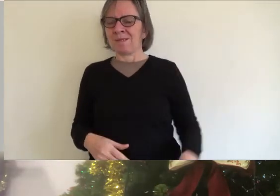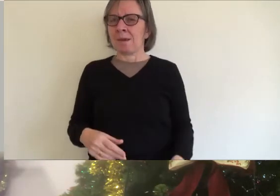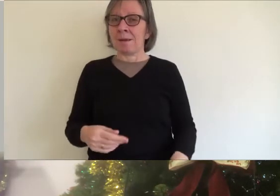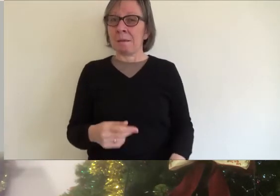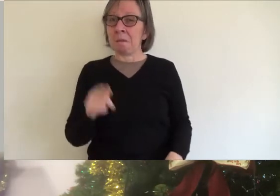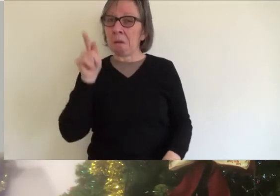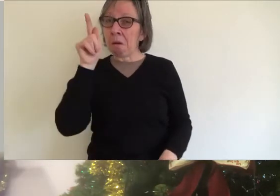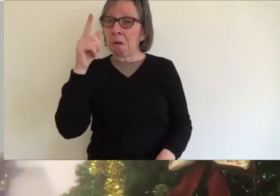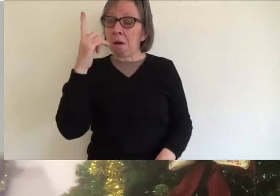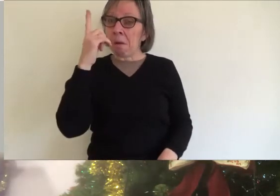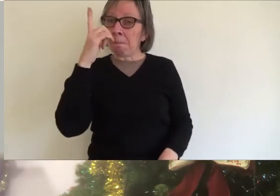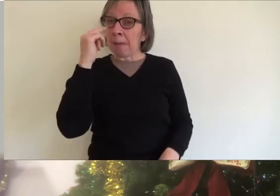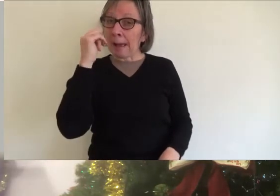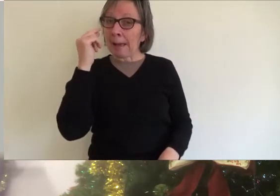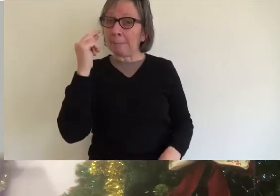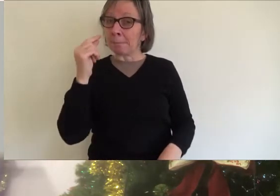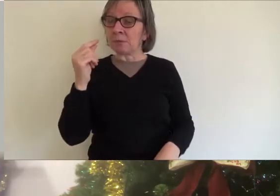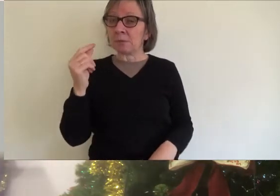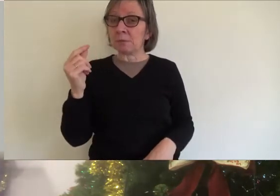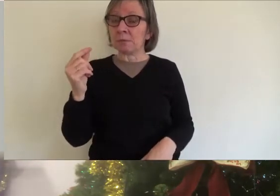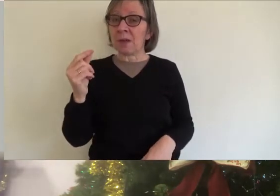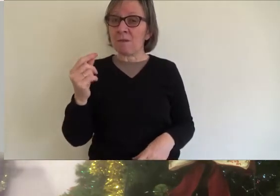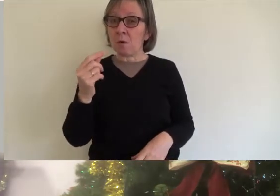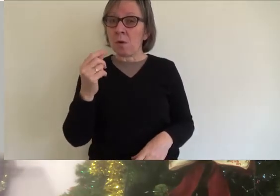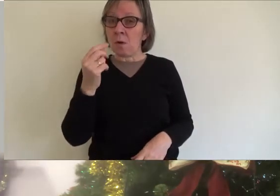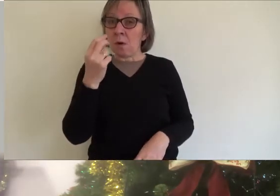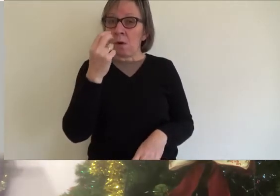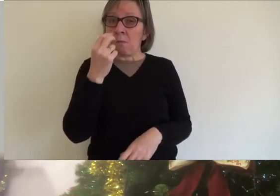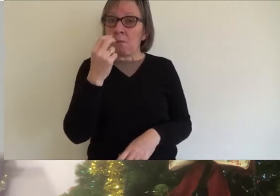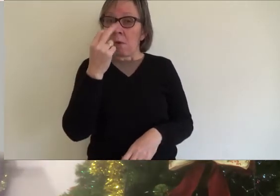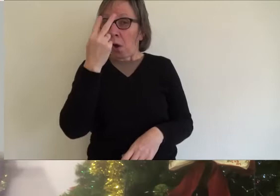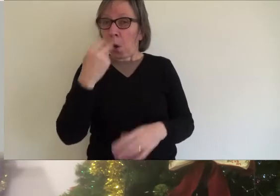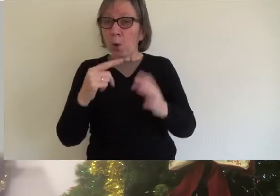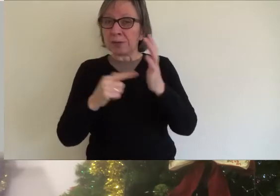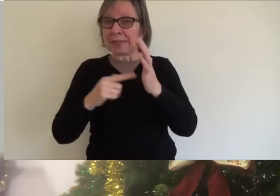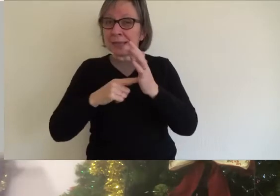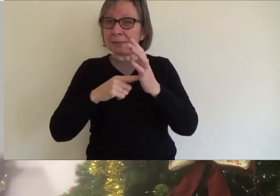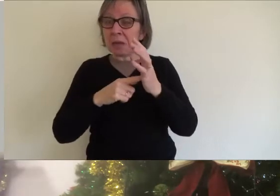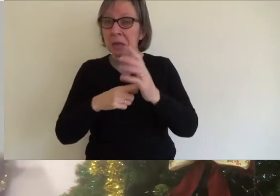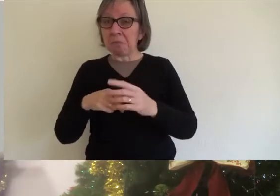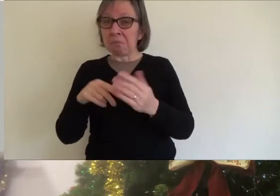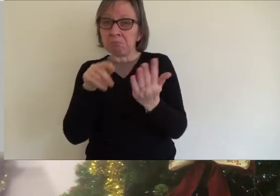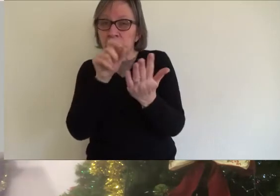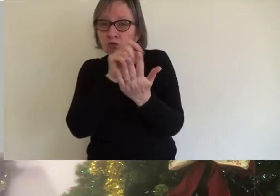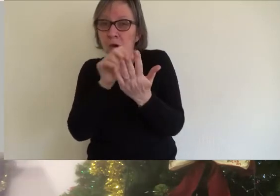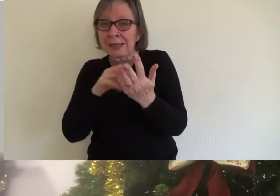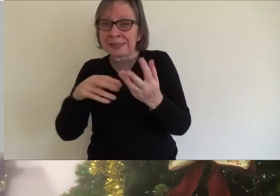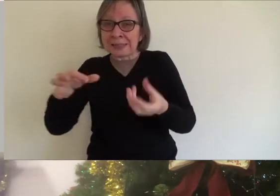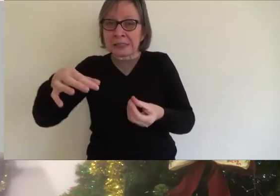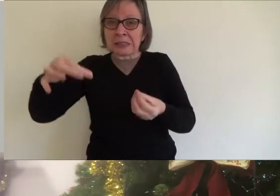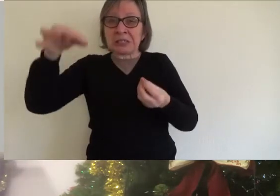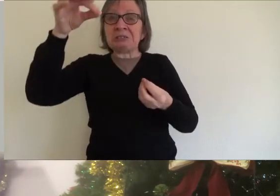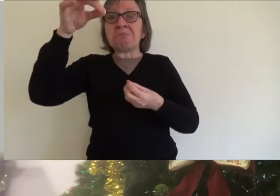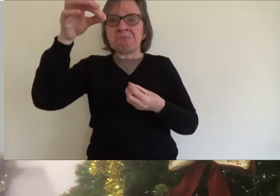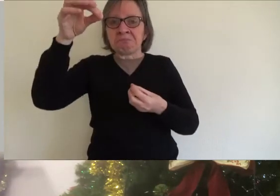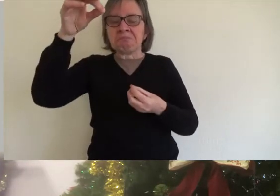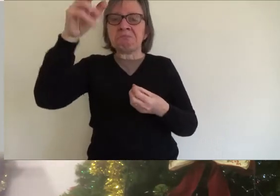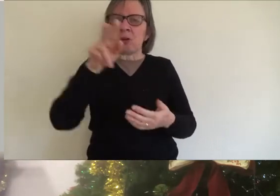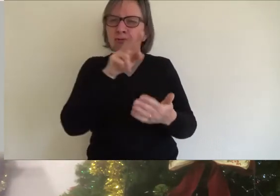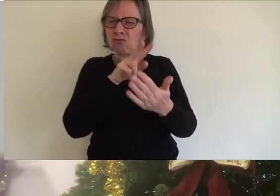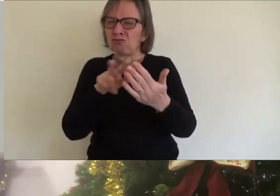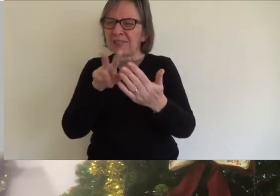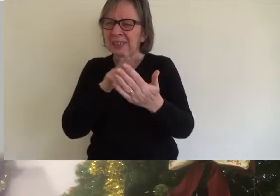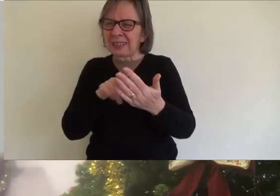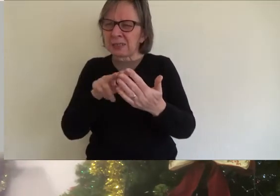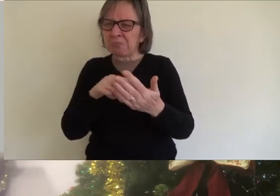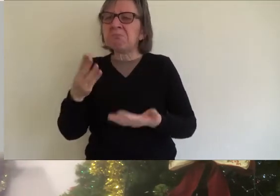scripture, bits of parchment that had been discovered or they'd found and bought, or people had come with stories from